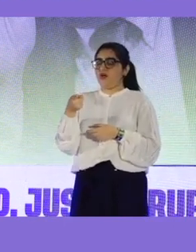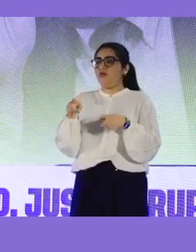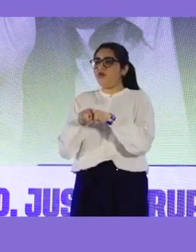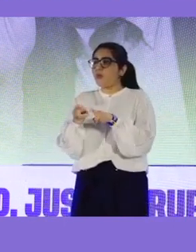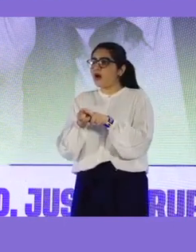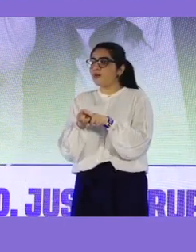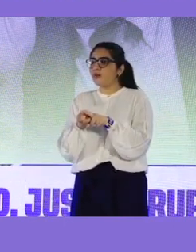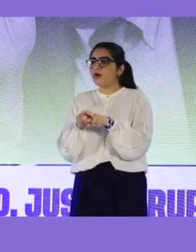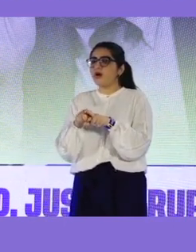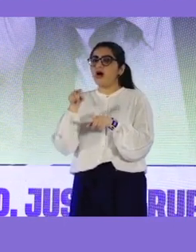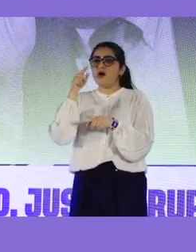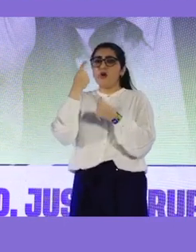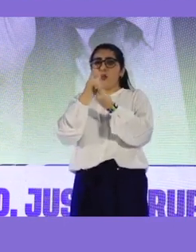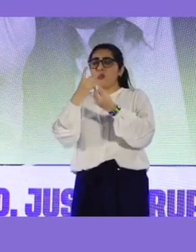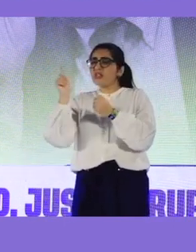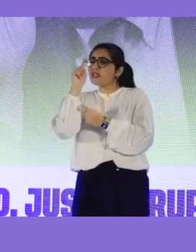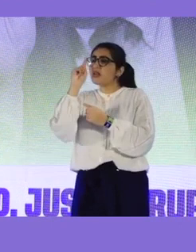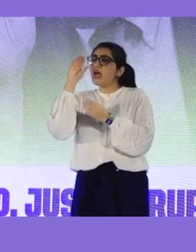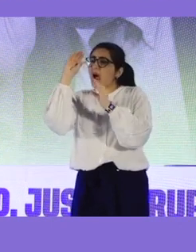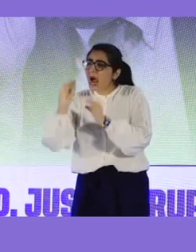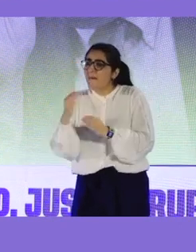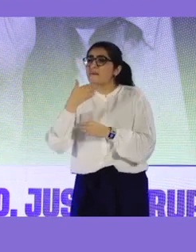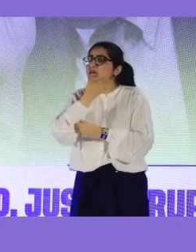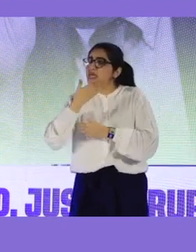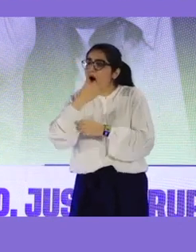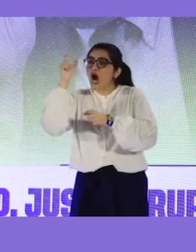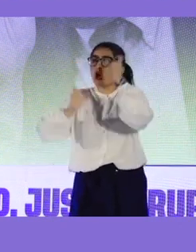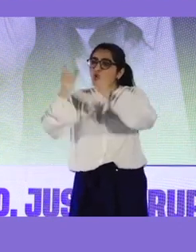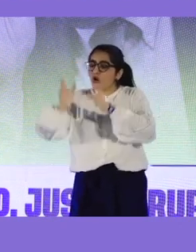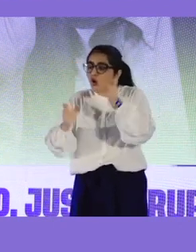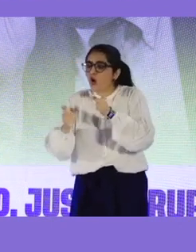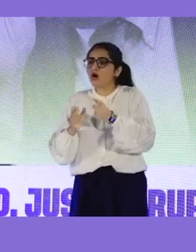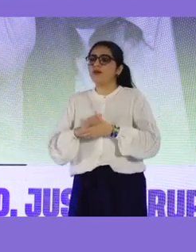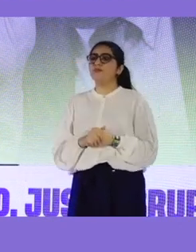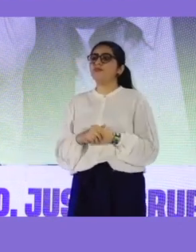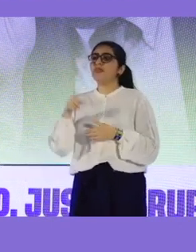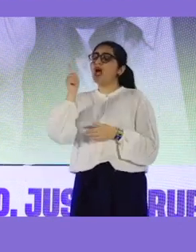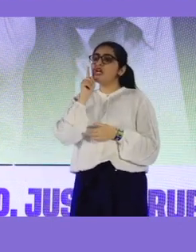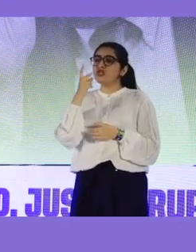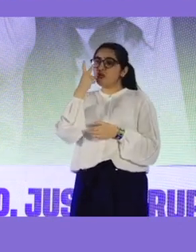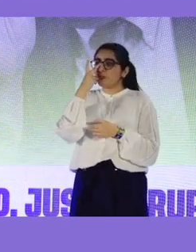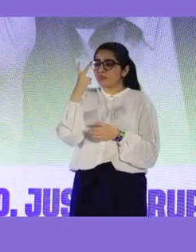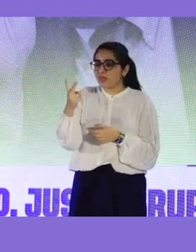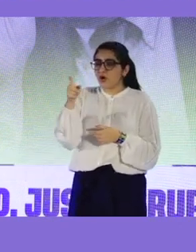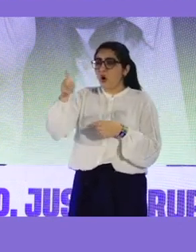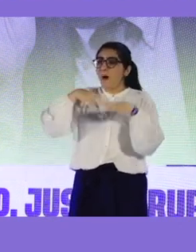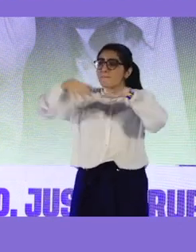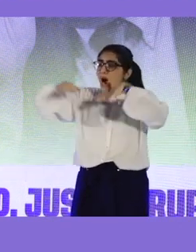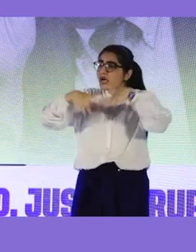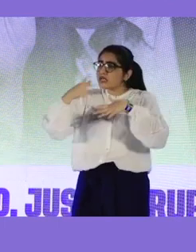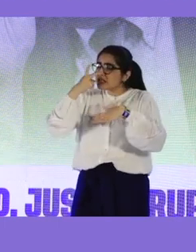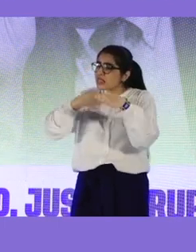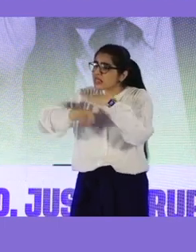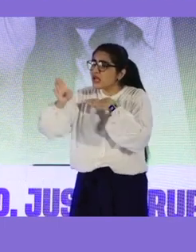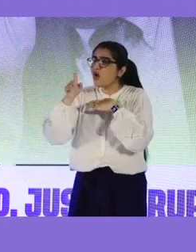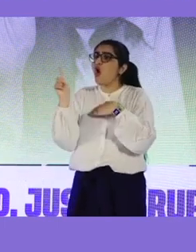about 100,000 young people. In surveys, my favorite was we put these booths with a camera in the middle of markets, and any